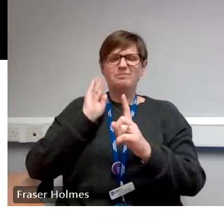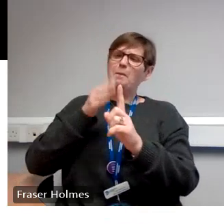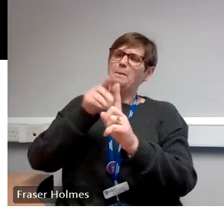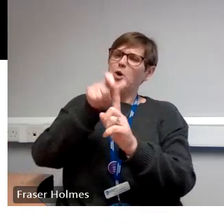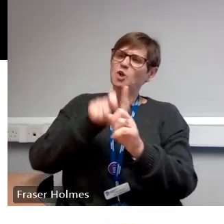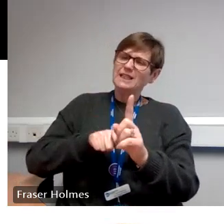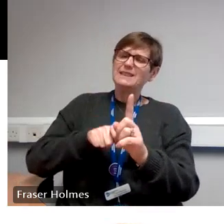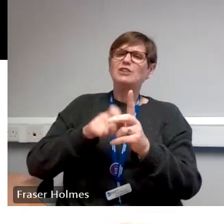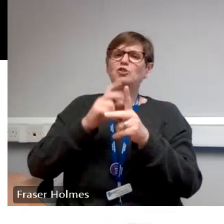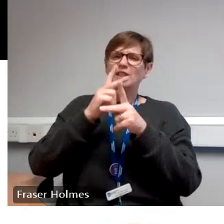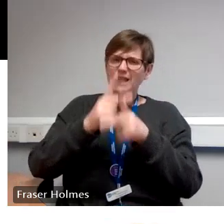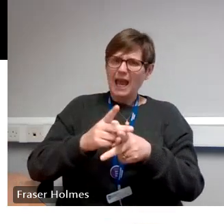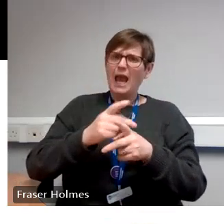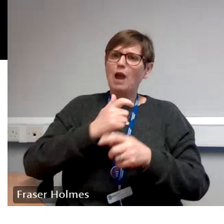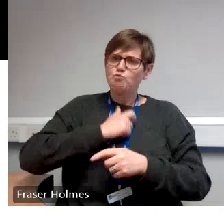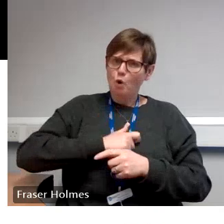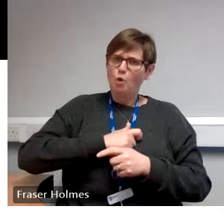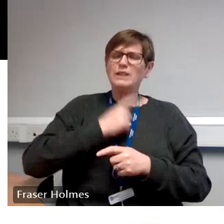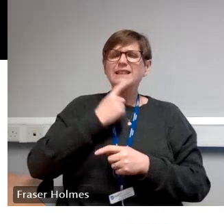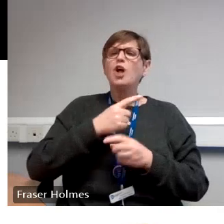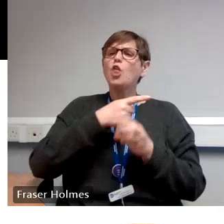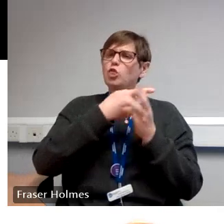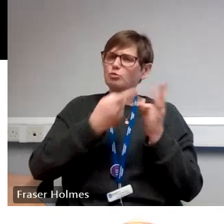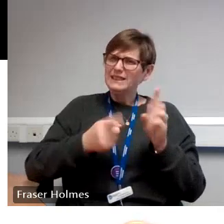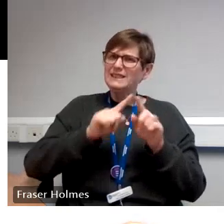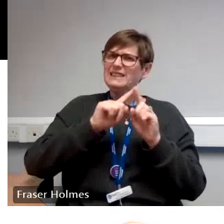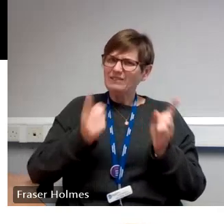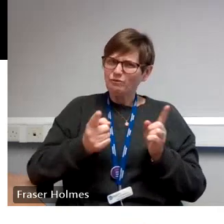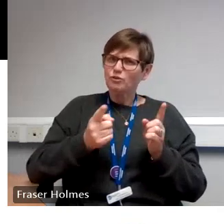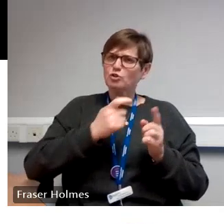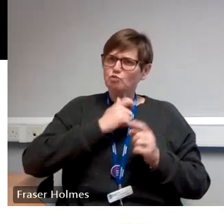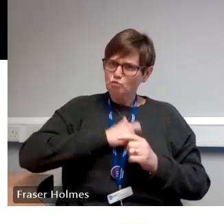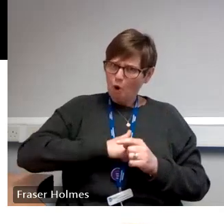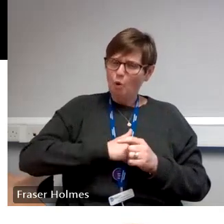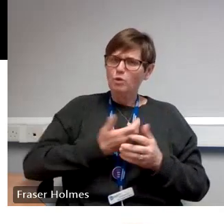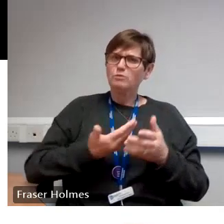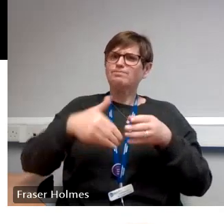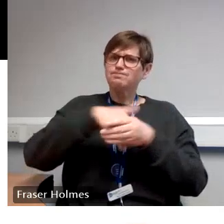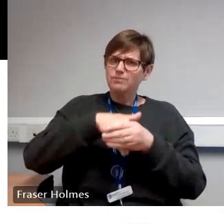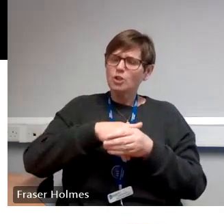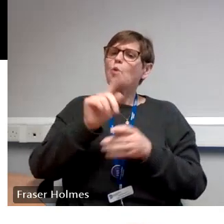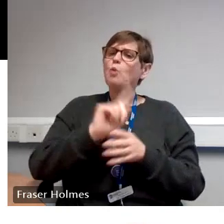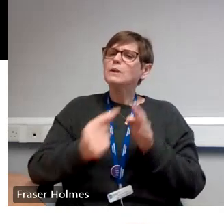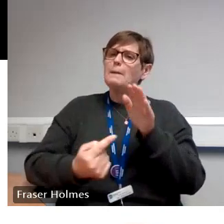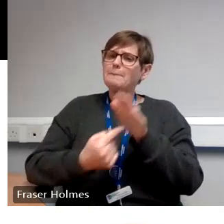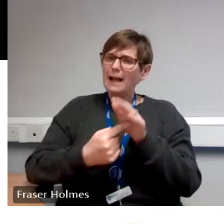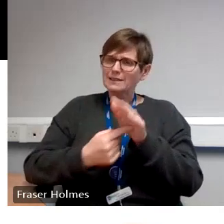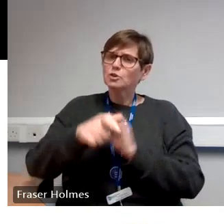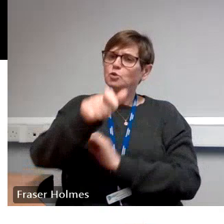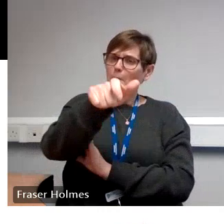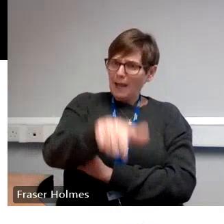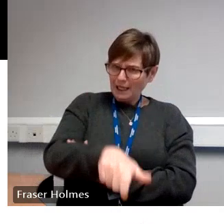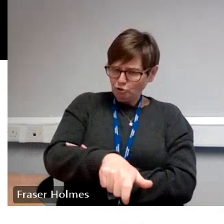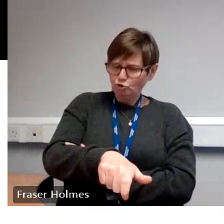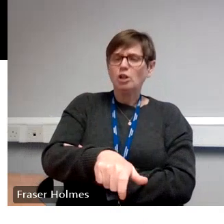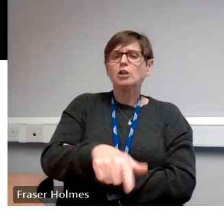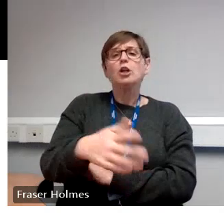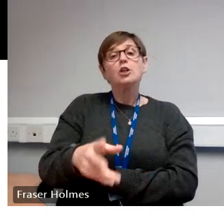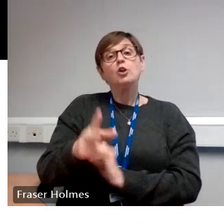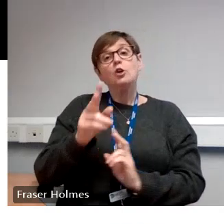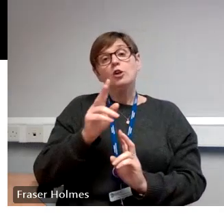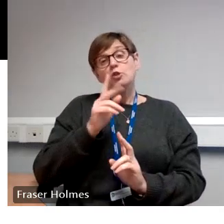identified 3 separate roles that would fall into this bracket of support for what matters to patients. So as you can see